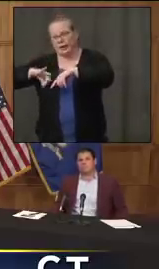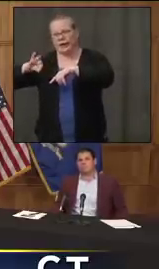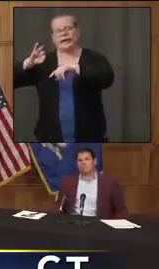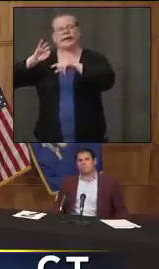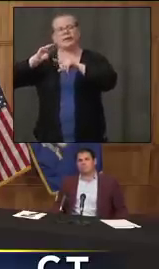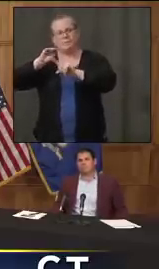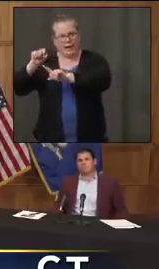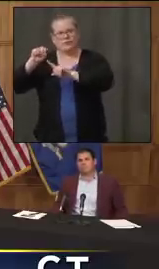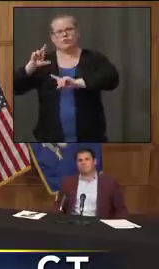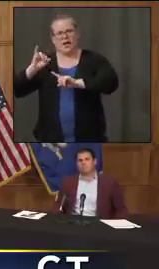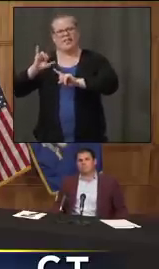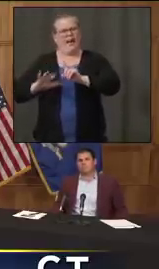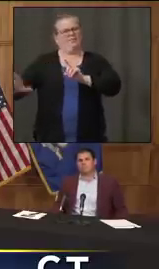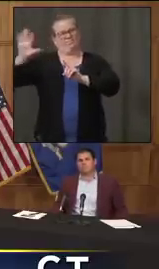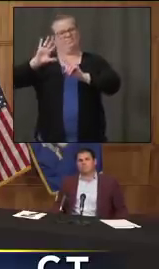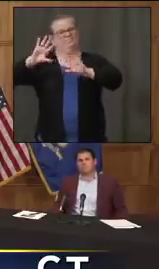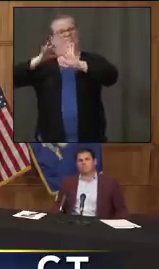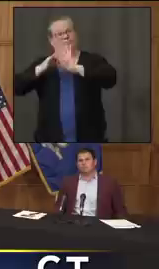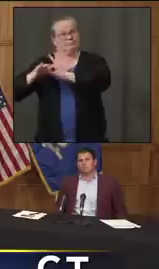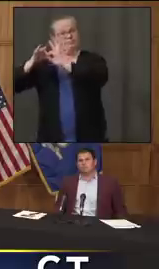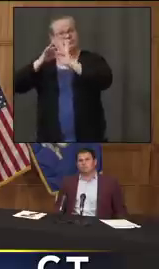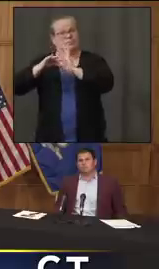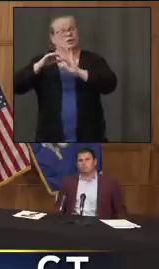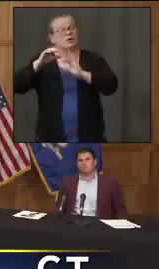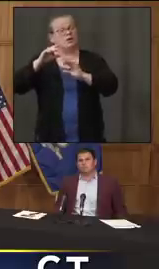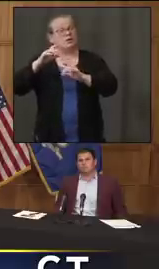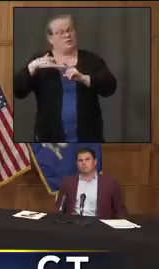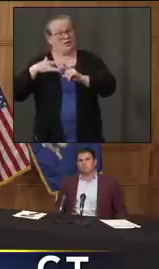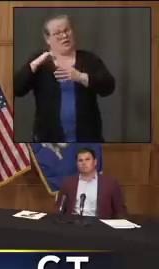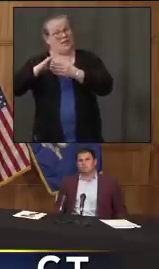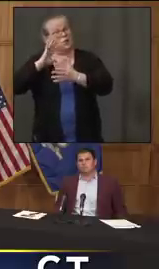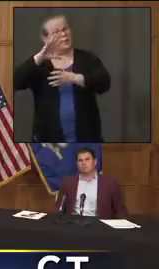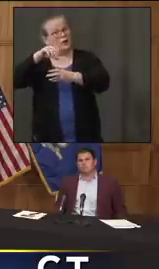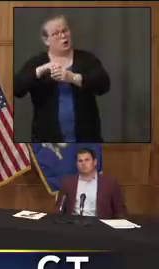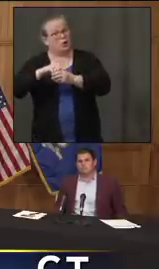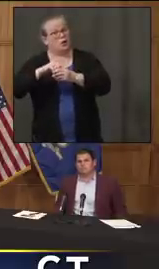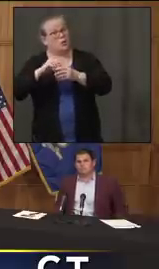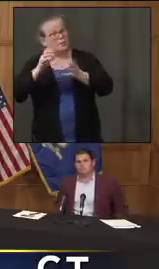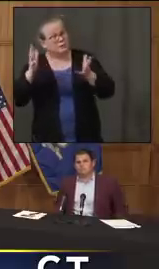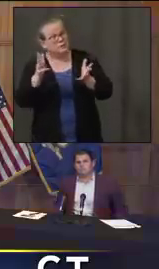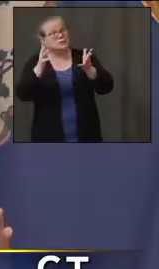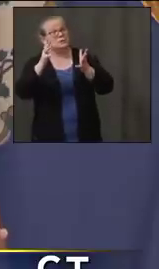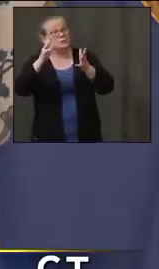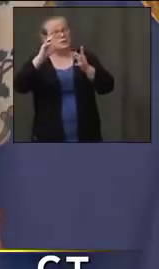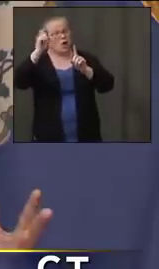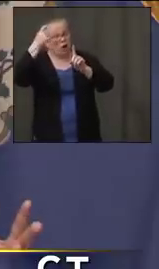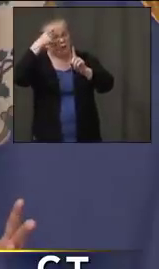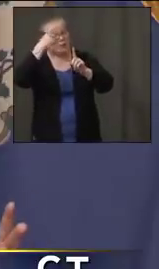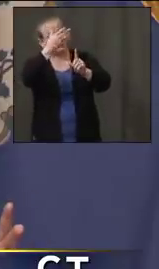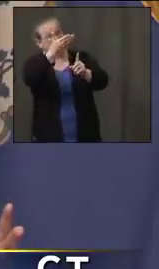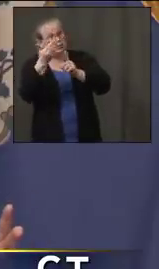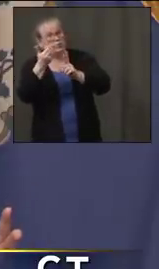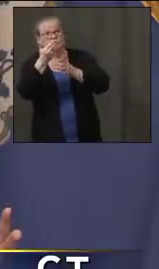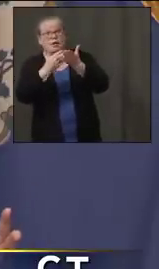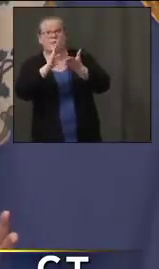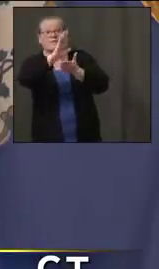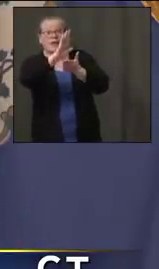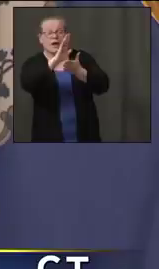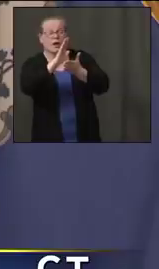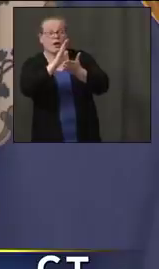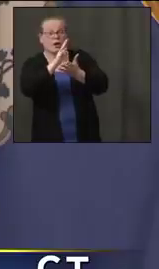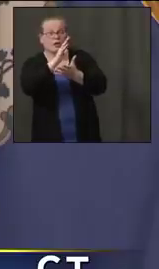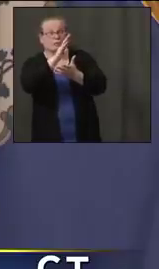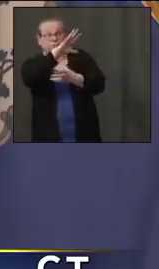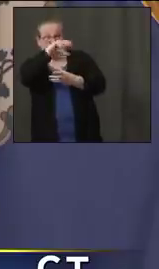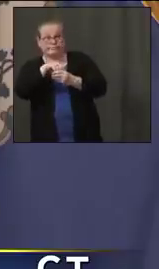create new jobs in our state? Yeah, that's a very good question. when we put together the regional purchasing